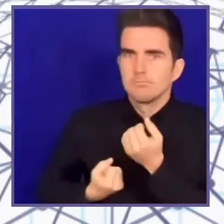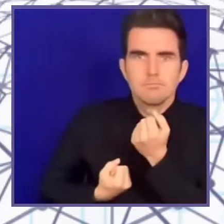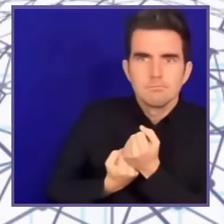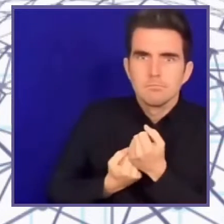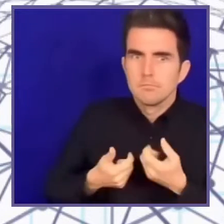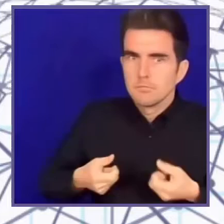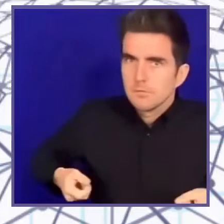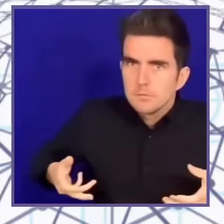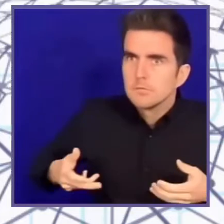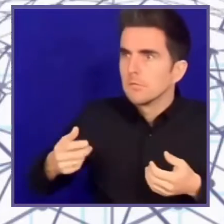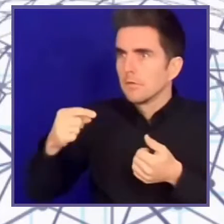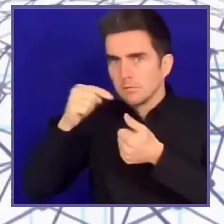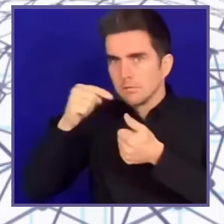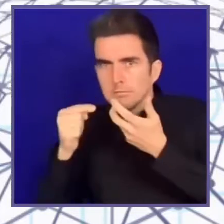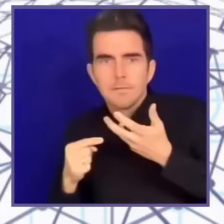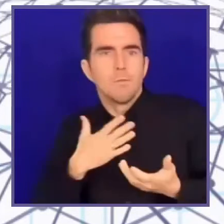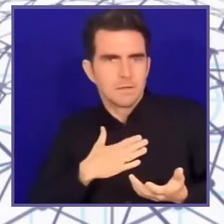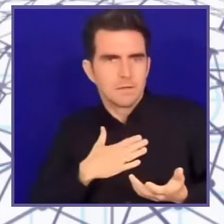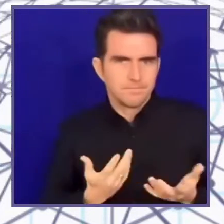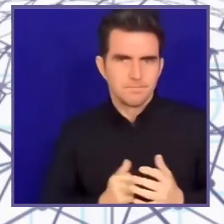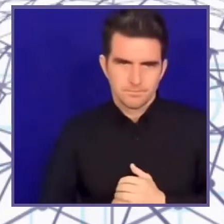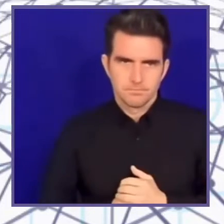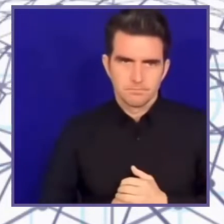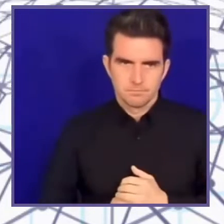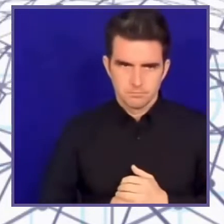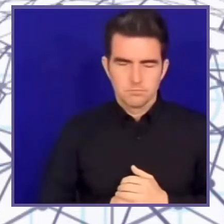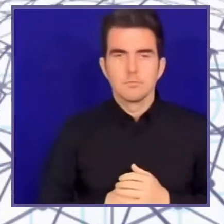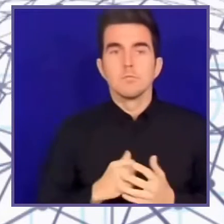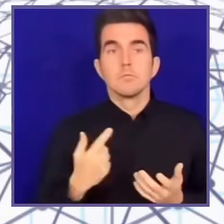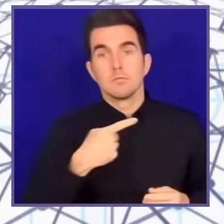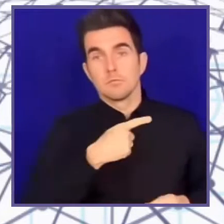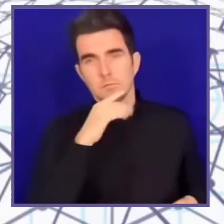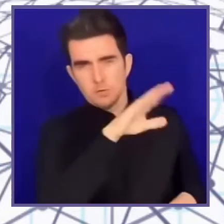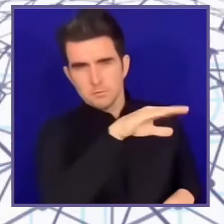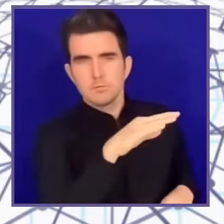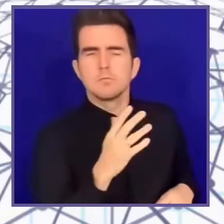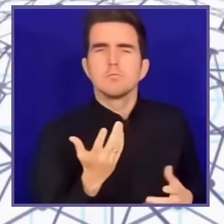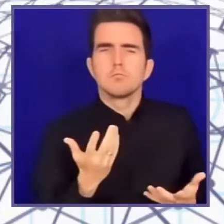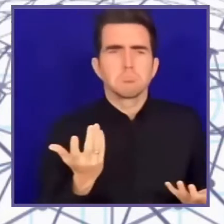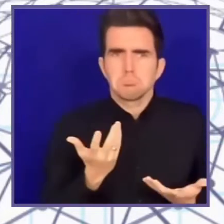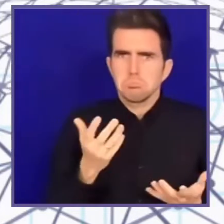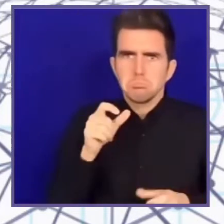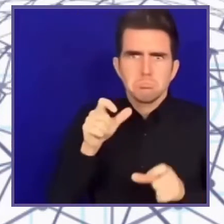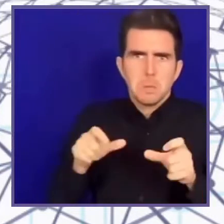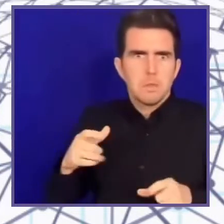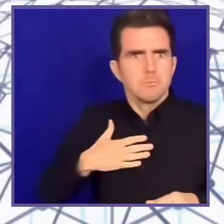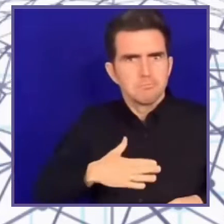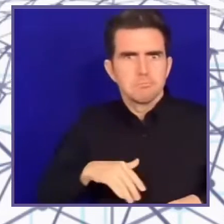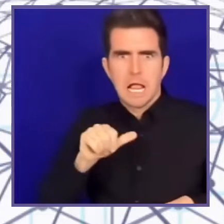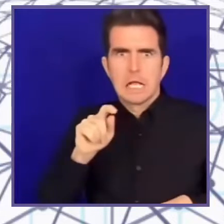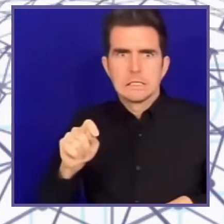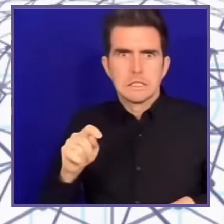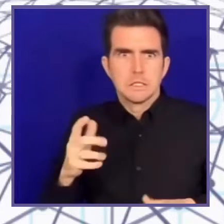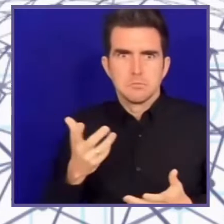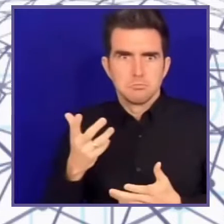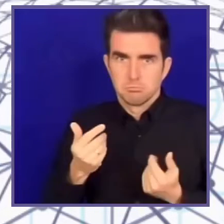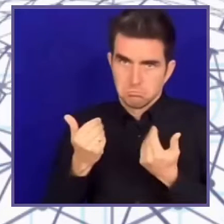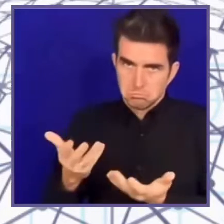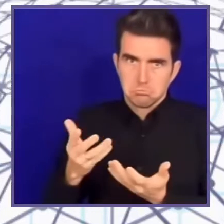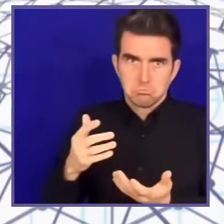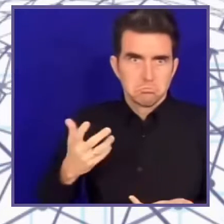need. So this is going to be a challenge. And I think the work that we do would not be possible without